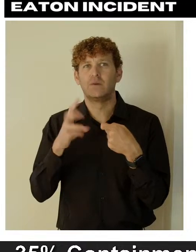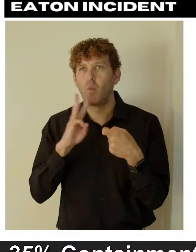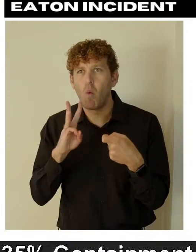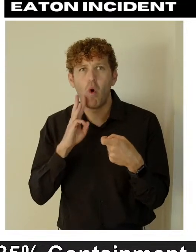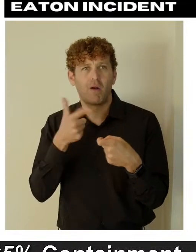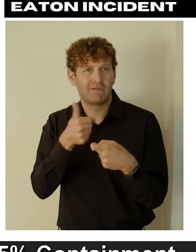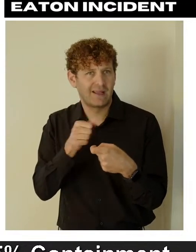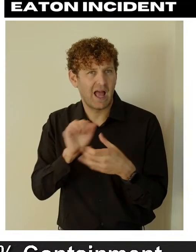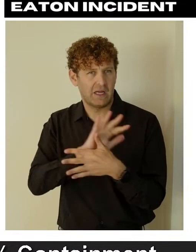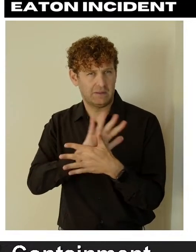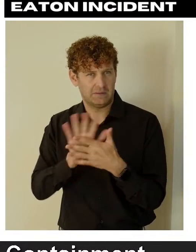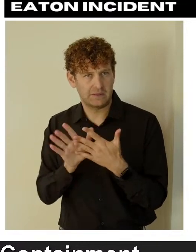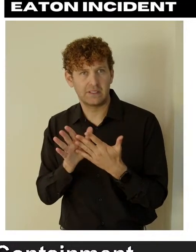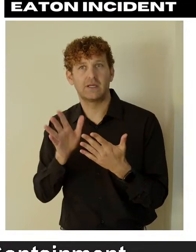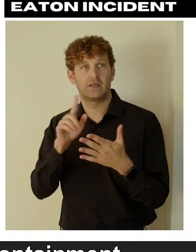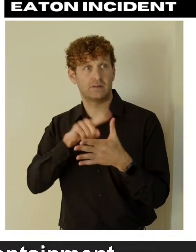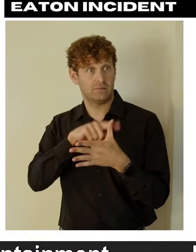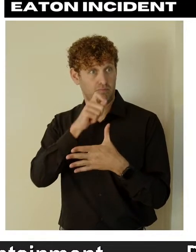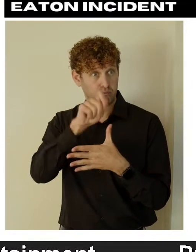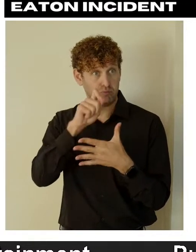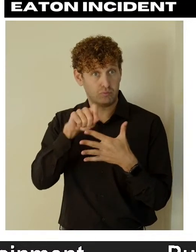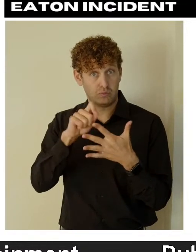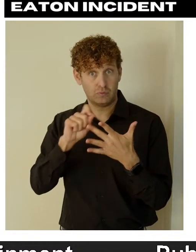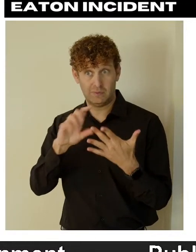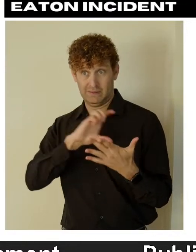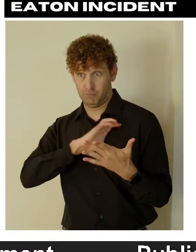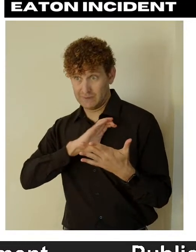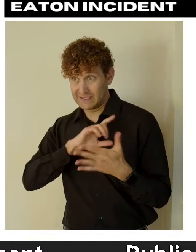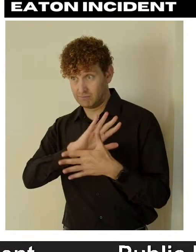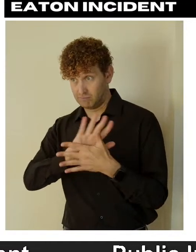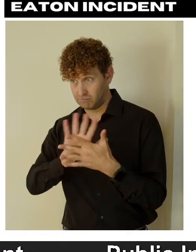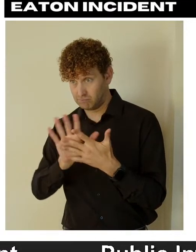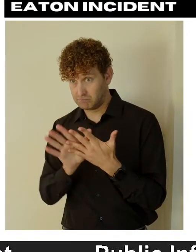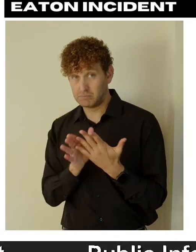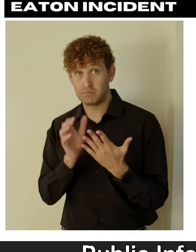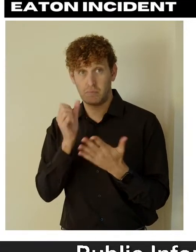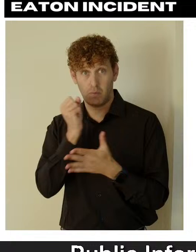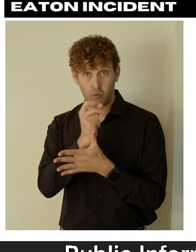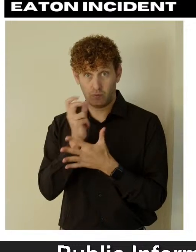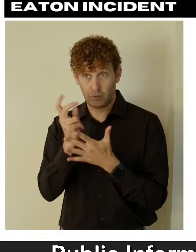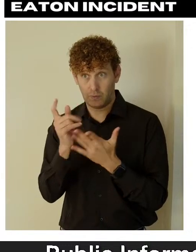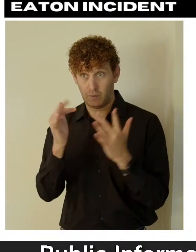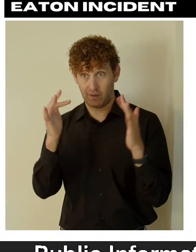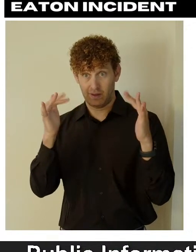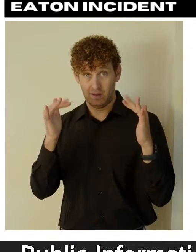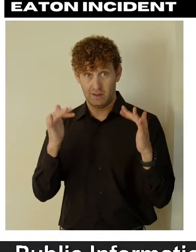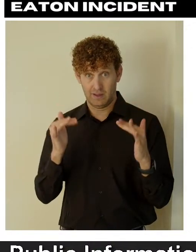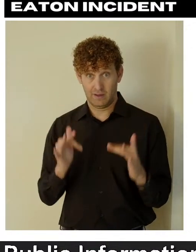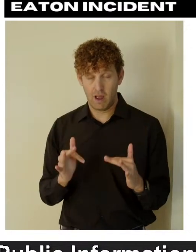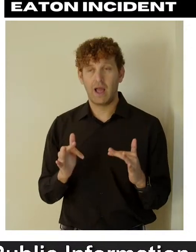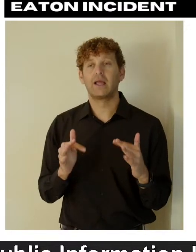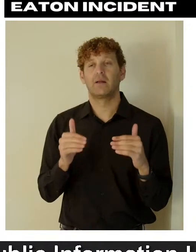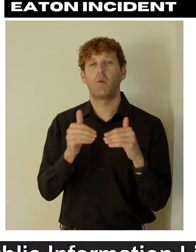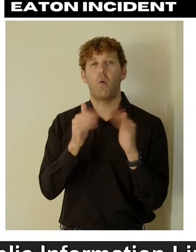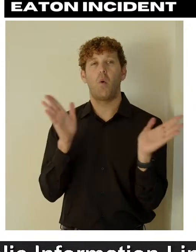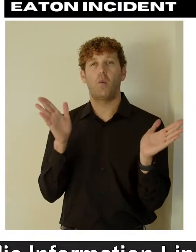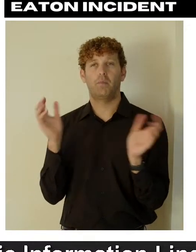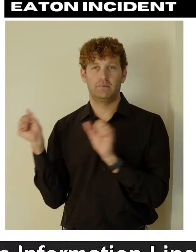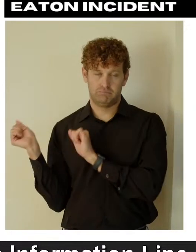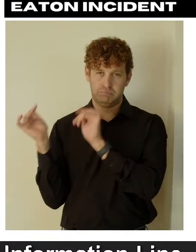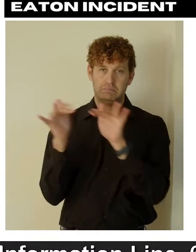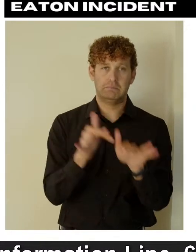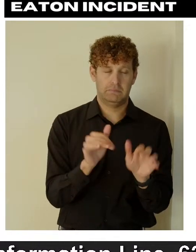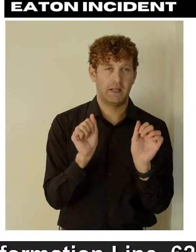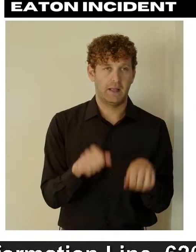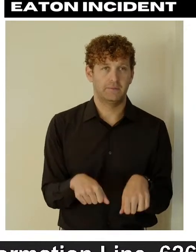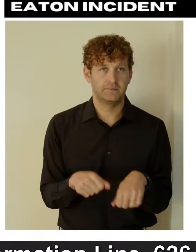And they all have to agree before they can downgrade an area from evacuation order to an evacuation warning area. It is a high priority. We're